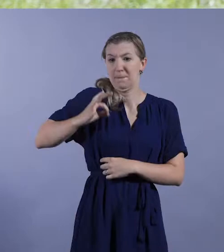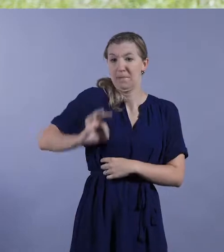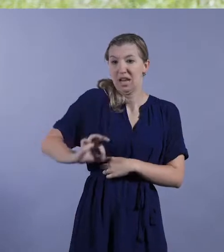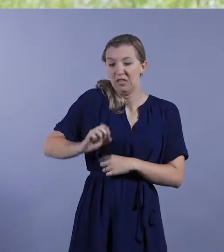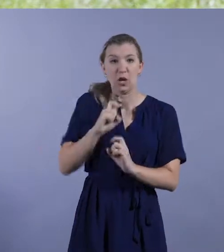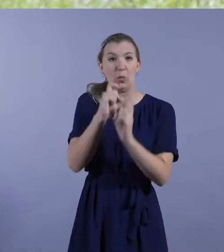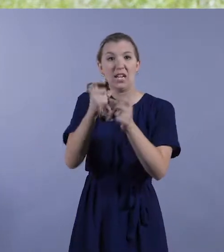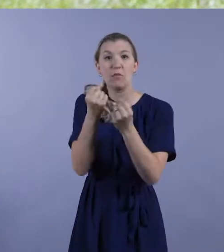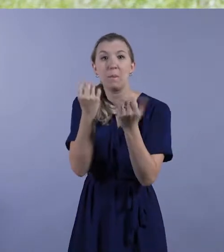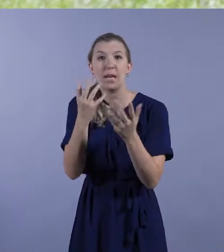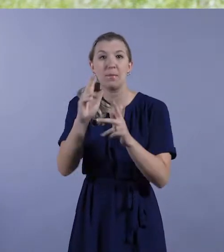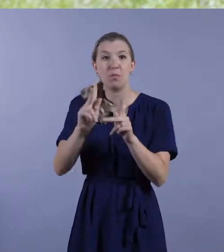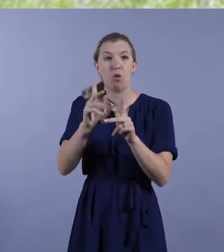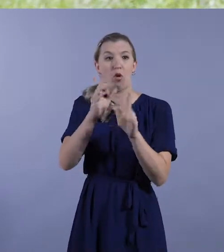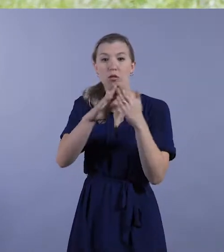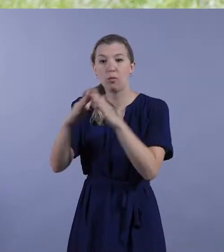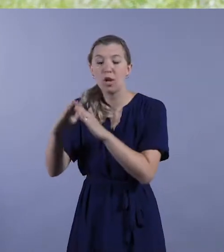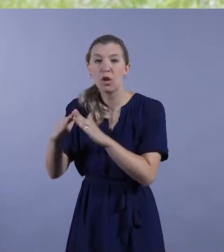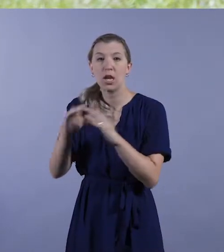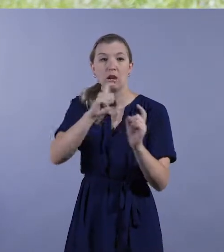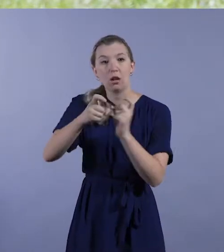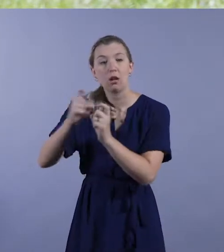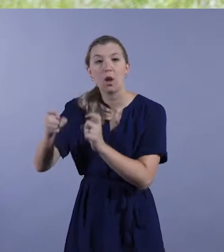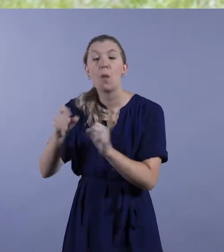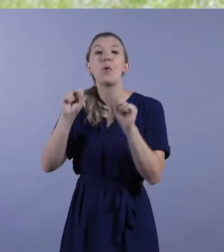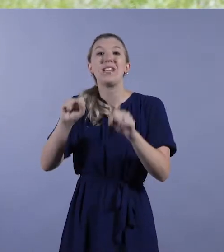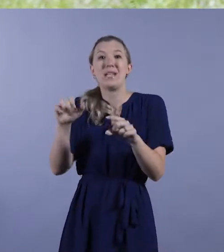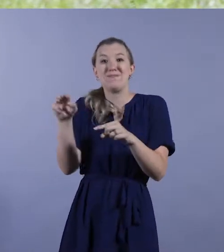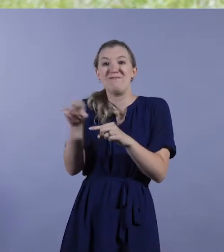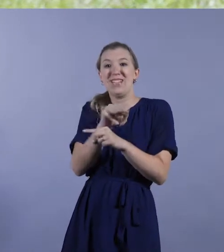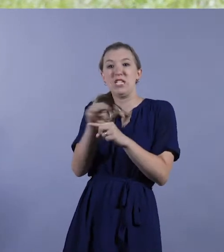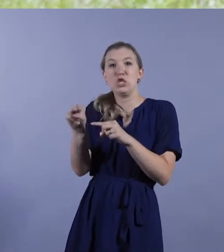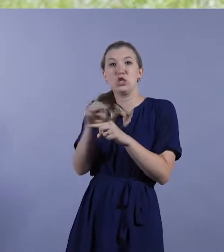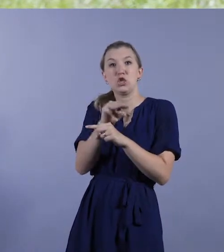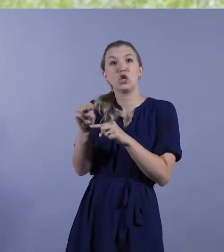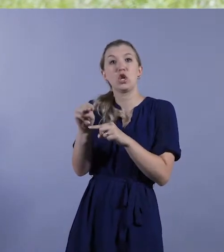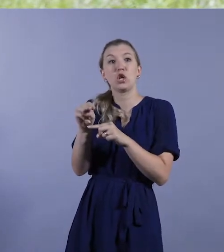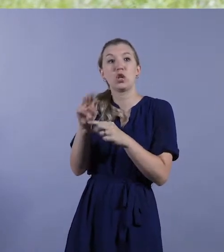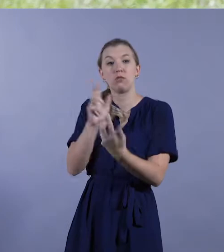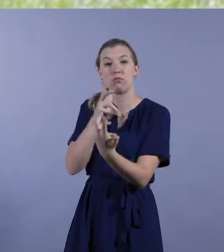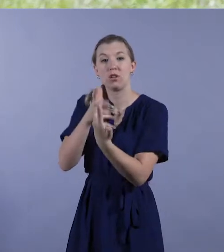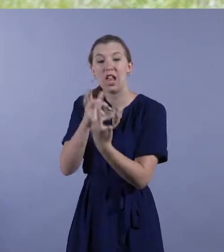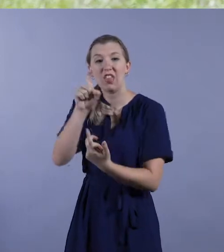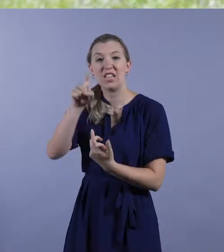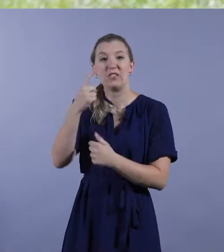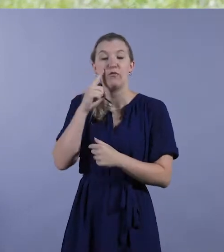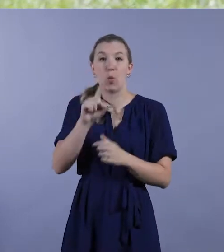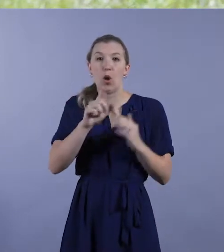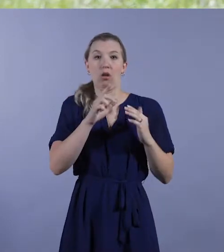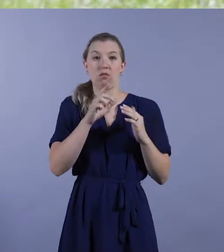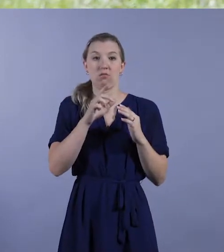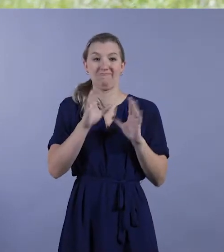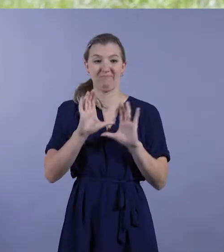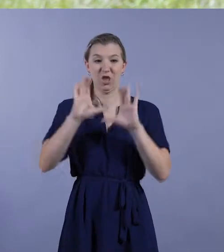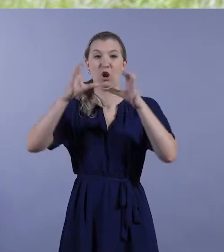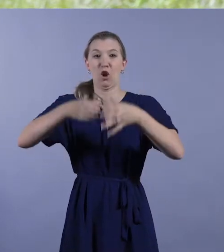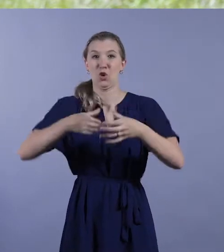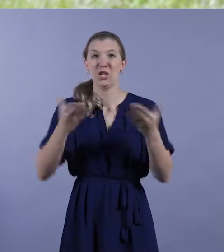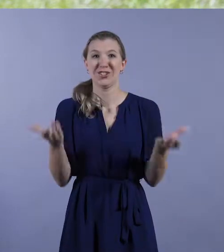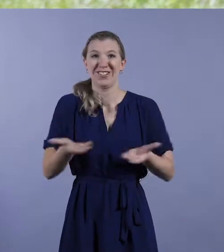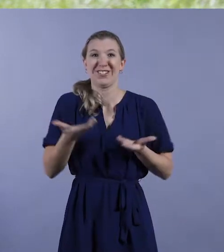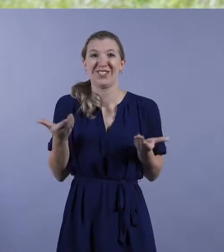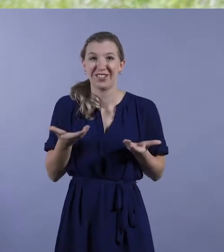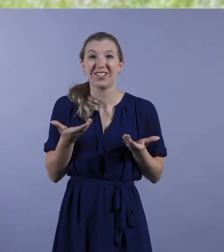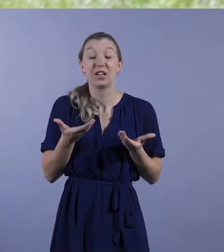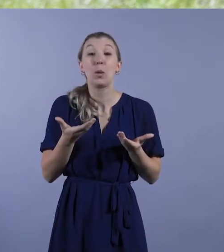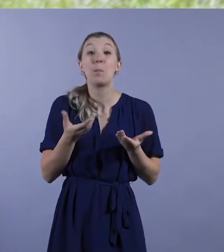in our community, but so that we could minister to the needs of our congregation. And one